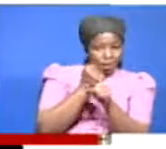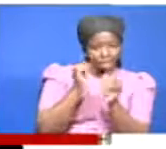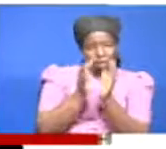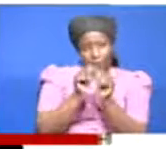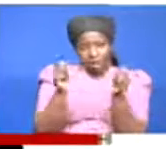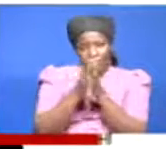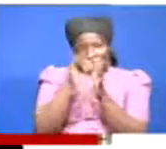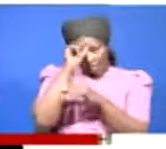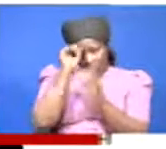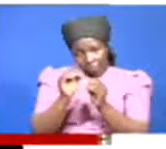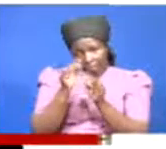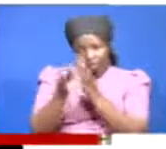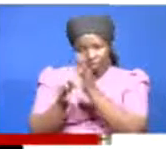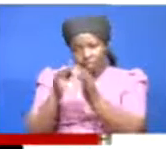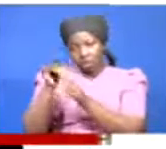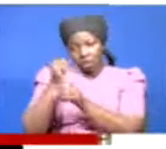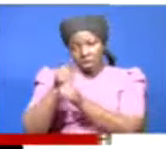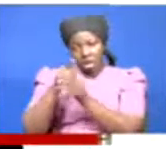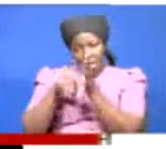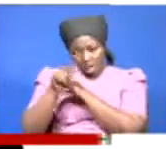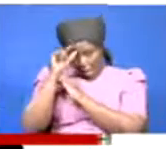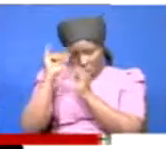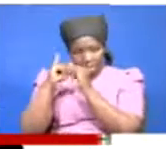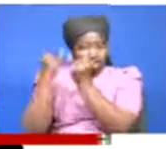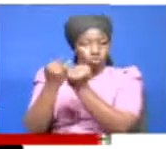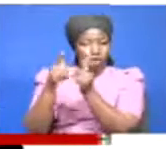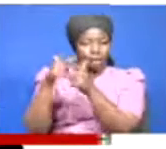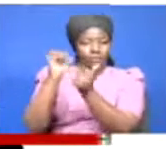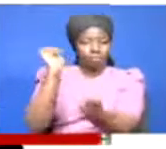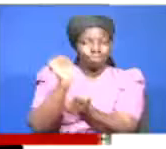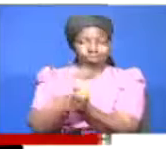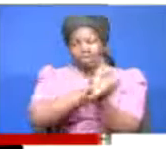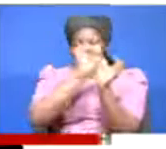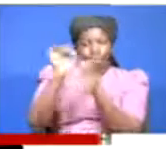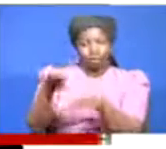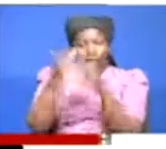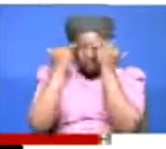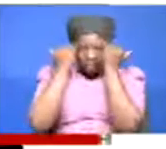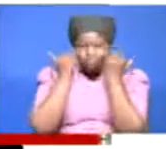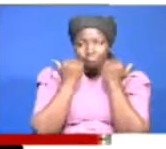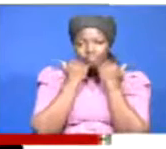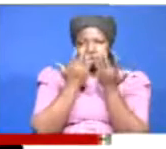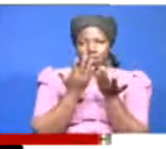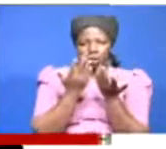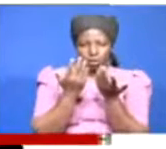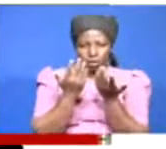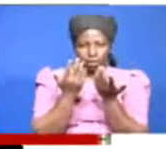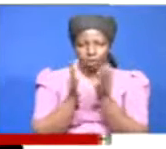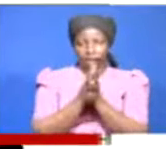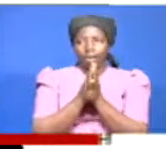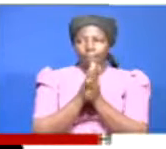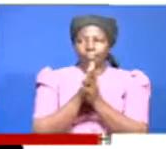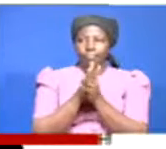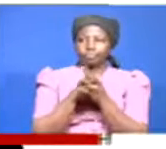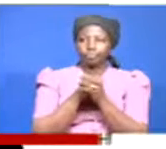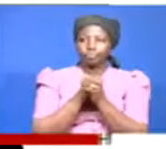parastatal and you are rounded up and put inside. That led to some apathy in terms of service provision from